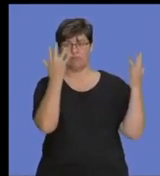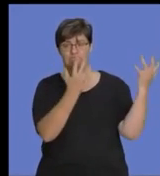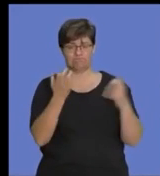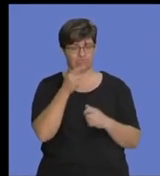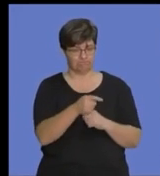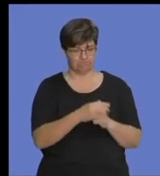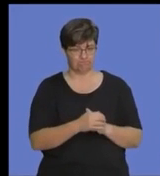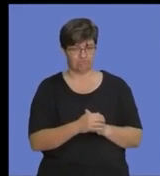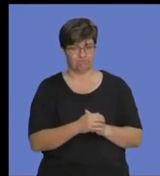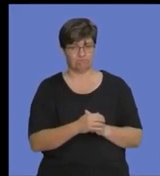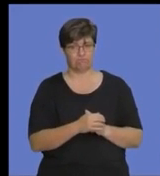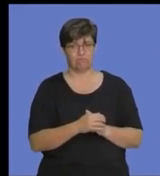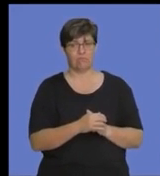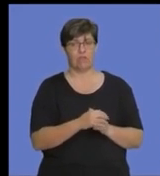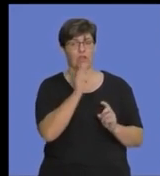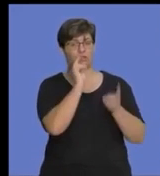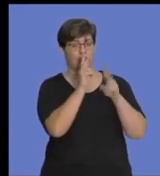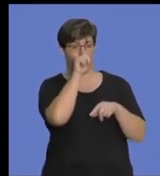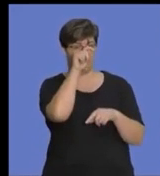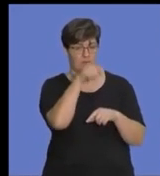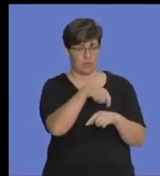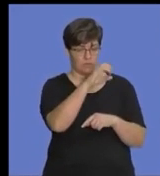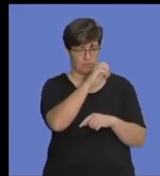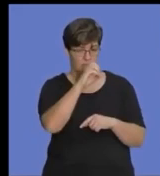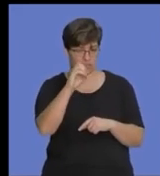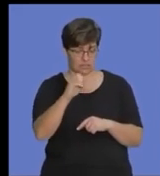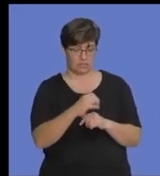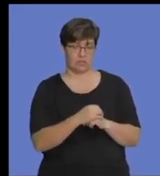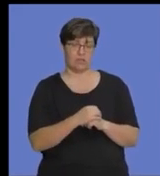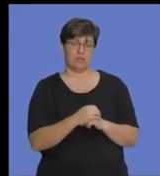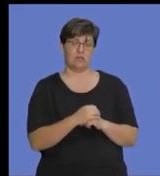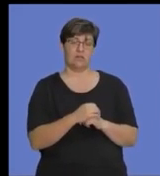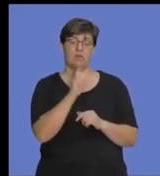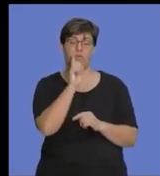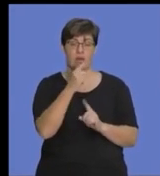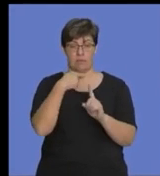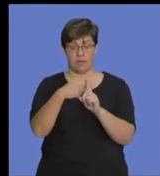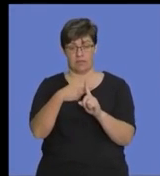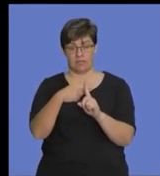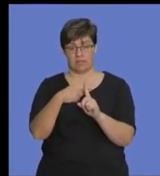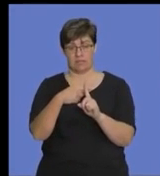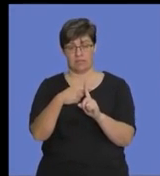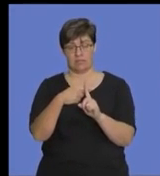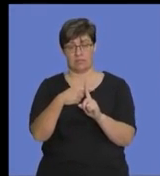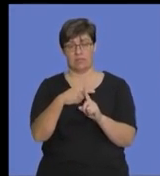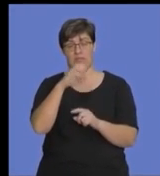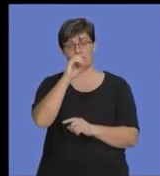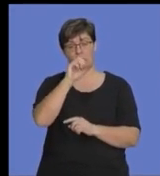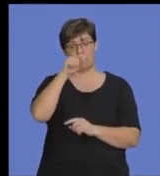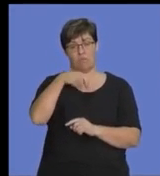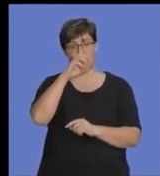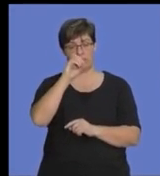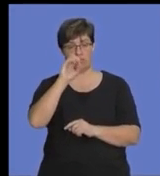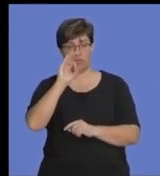8,000. So let's quickly do the calculation. This will be 12,000 into 1+.